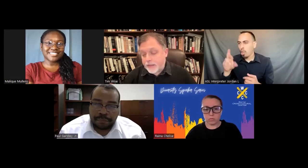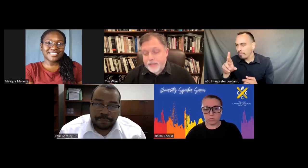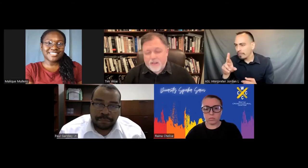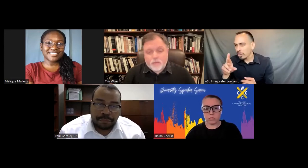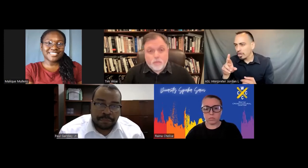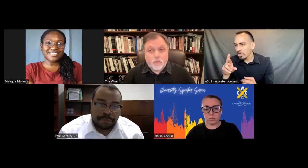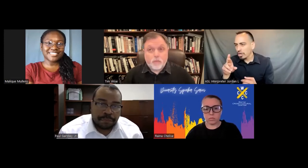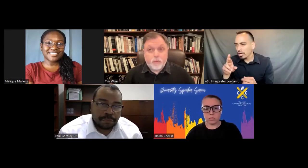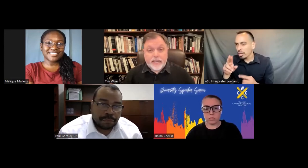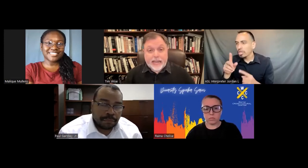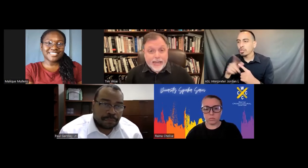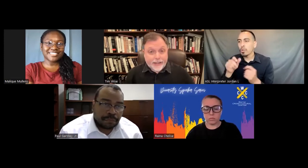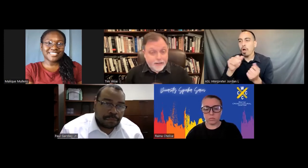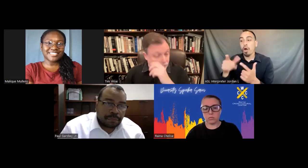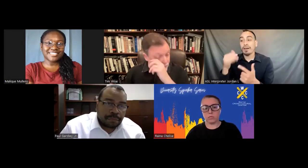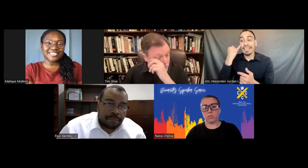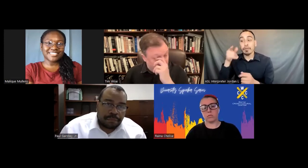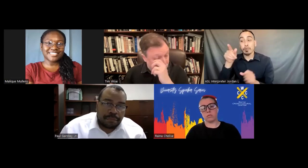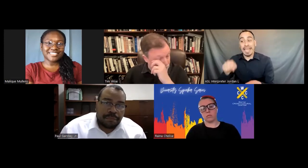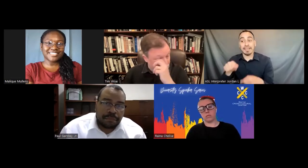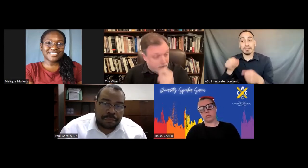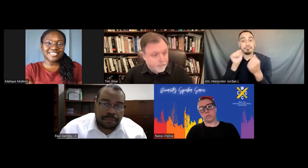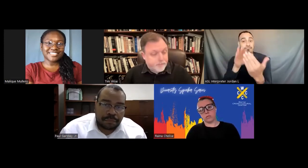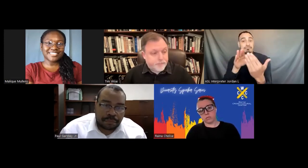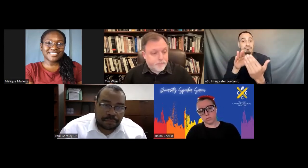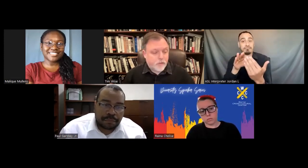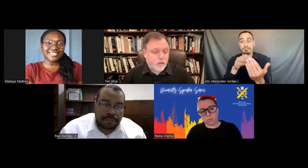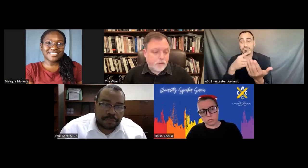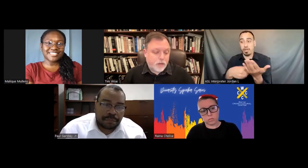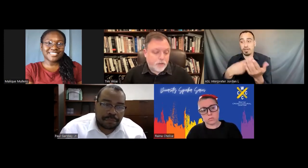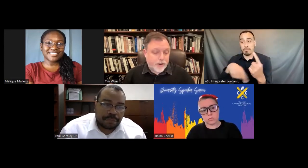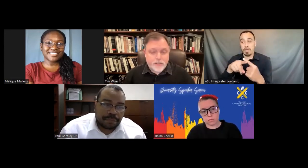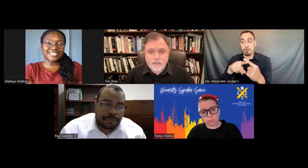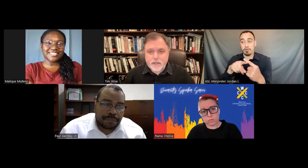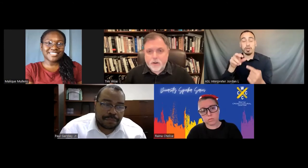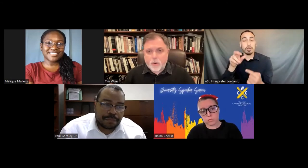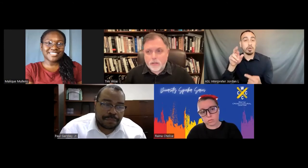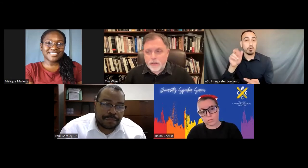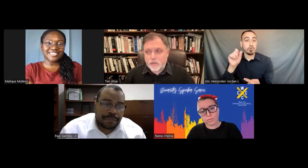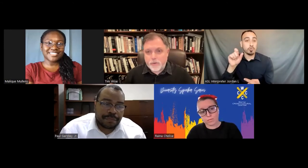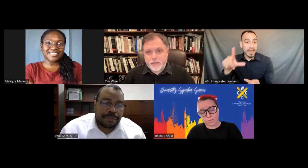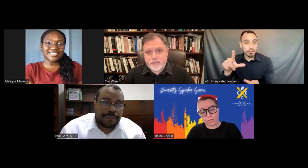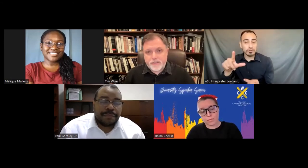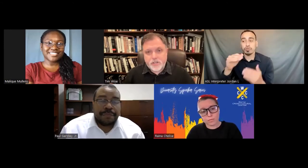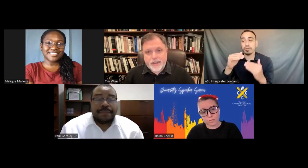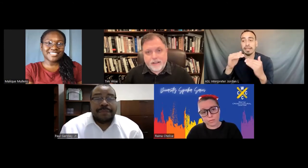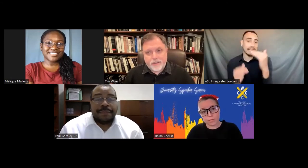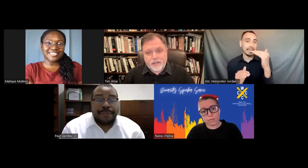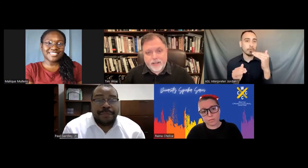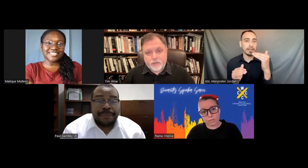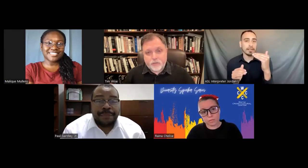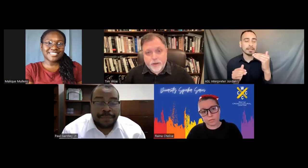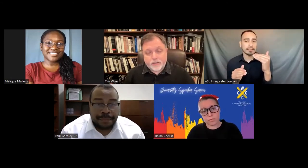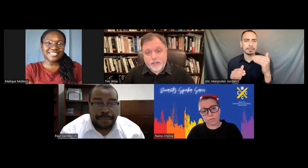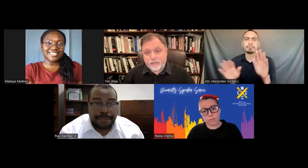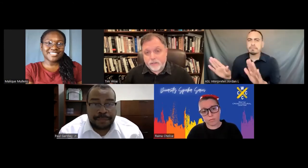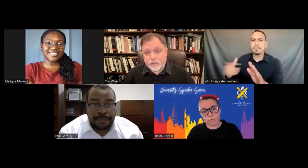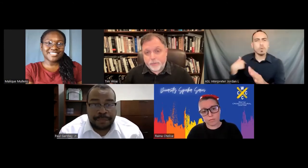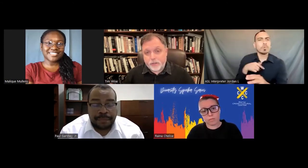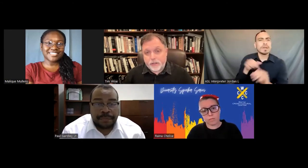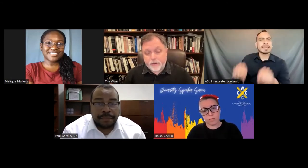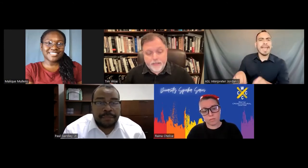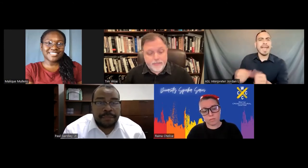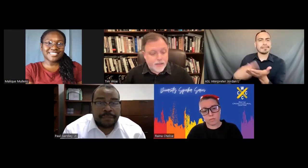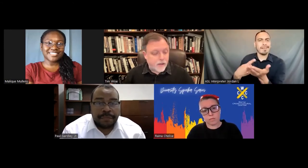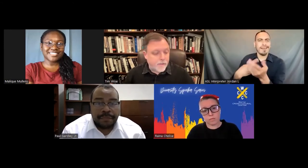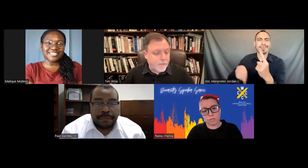I mean, I think we can and we should address inequalities with intentionality and directly and